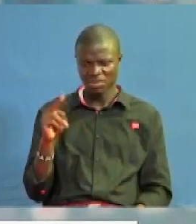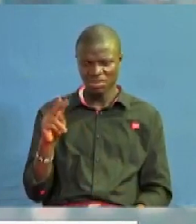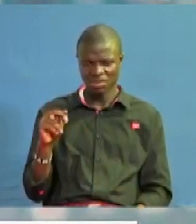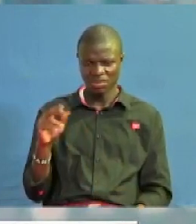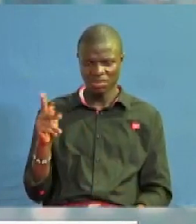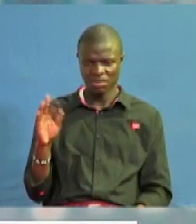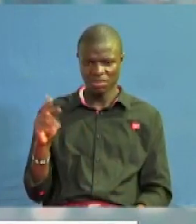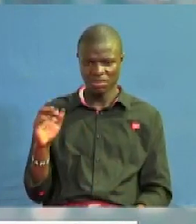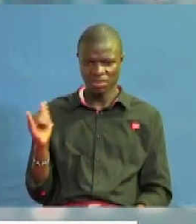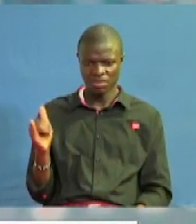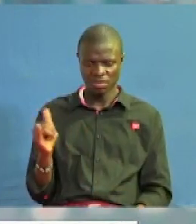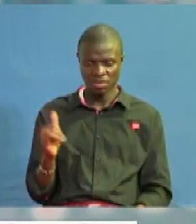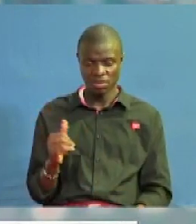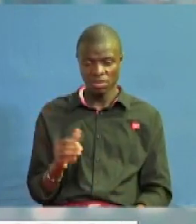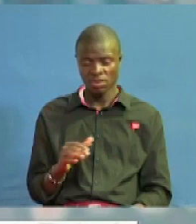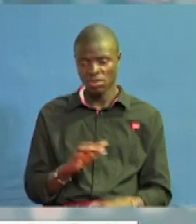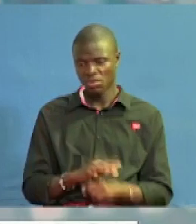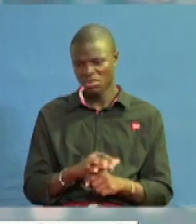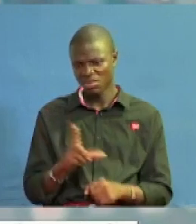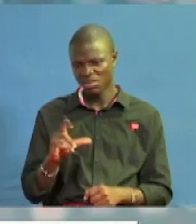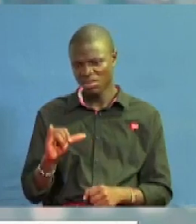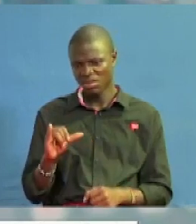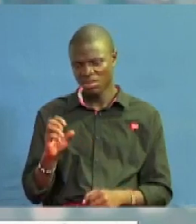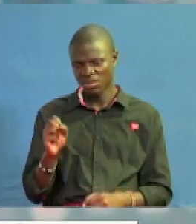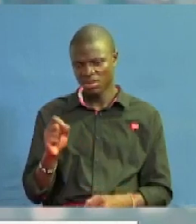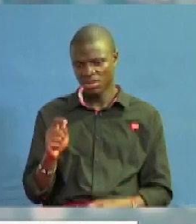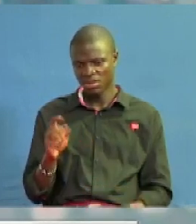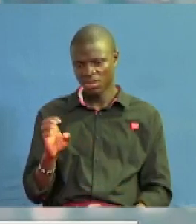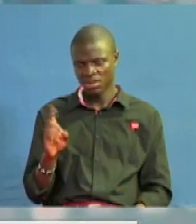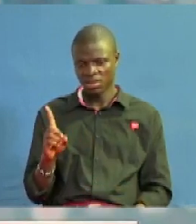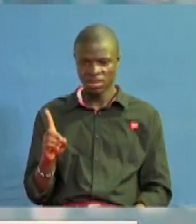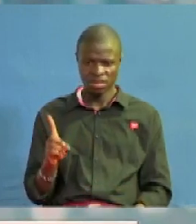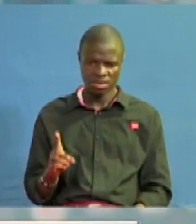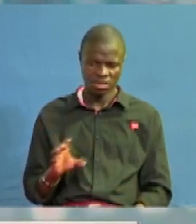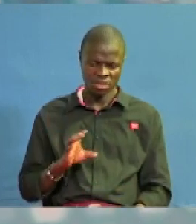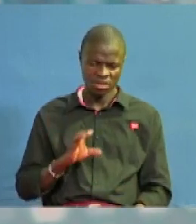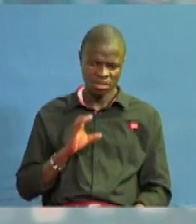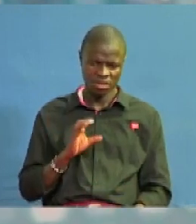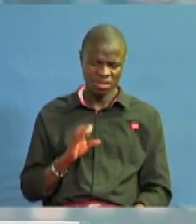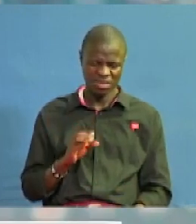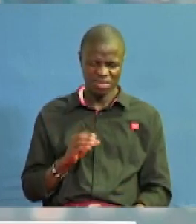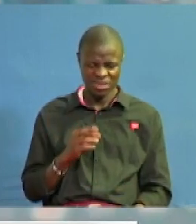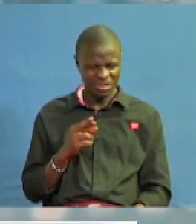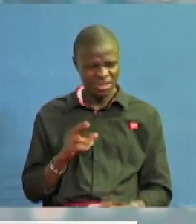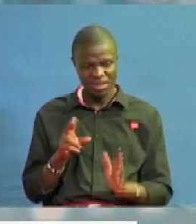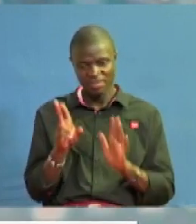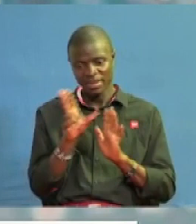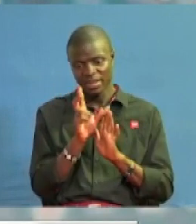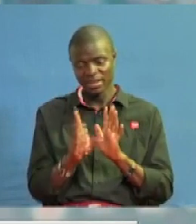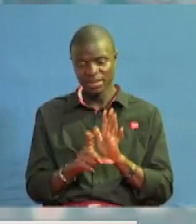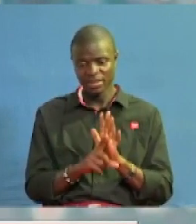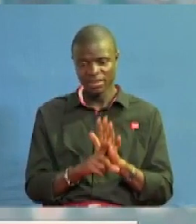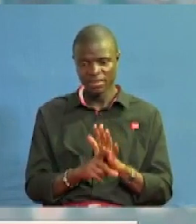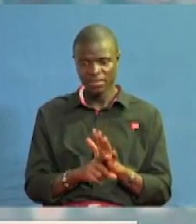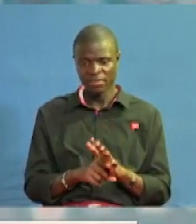this because all listed companies are mandated or required by law to